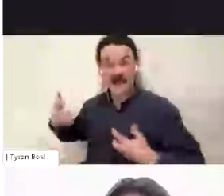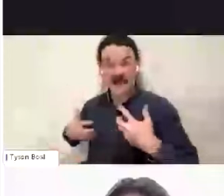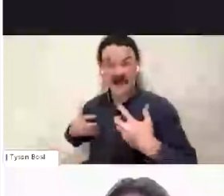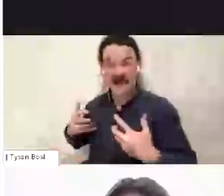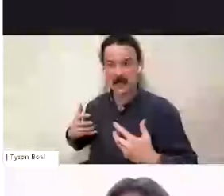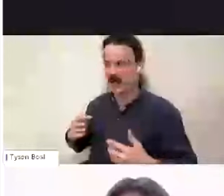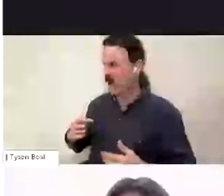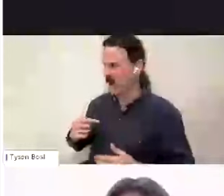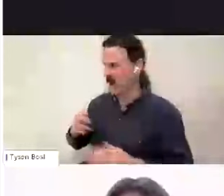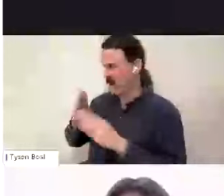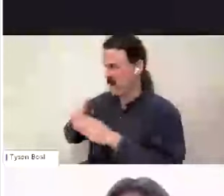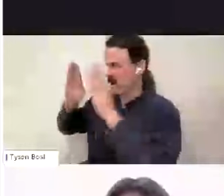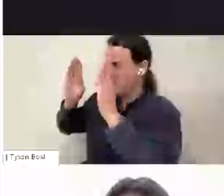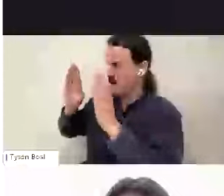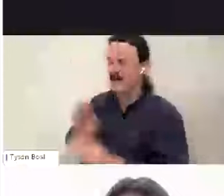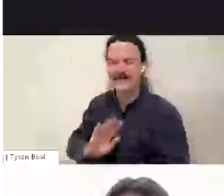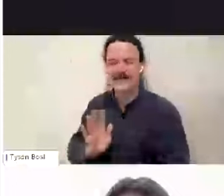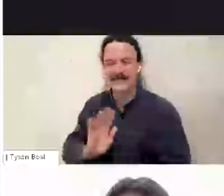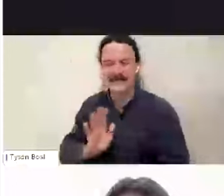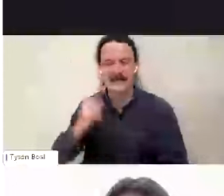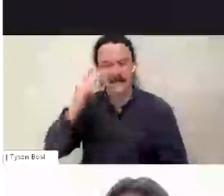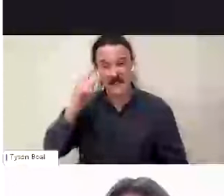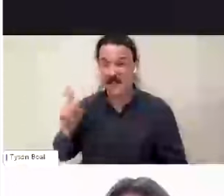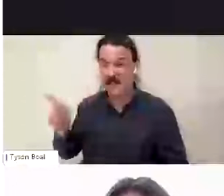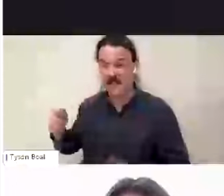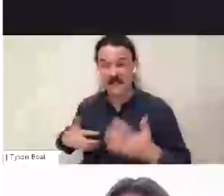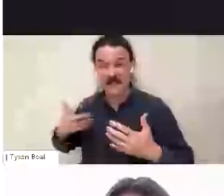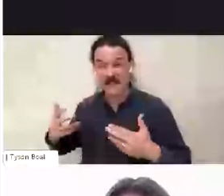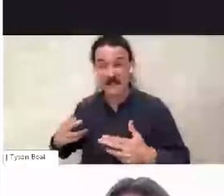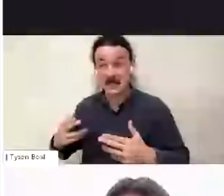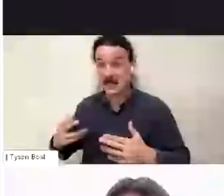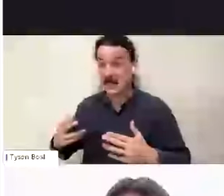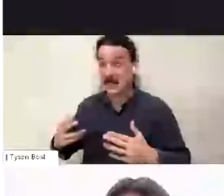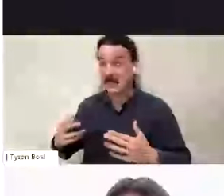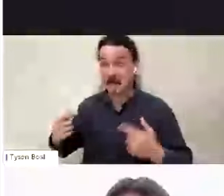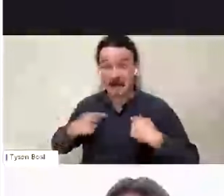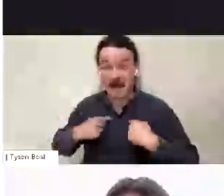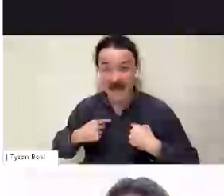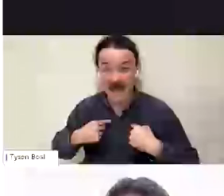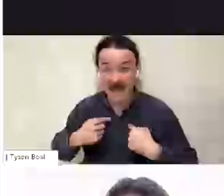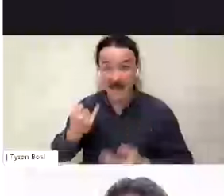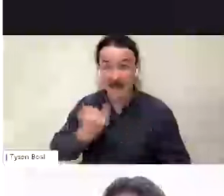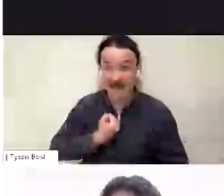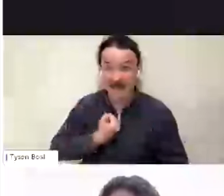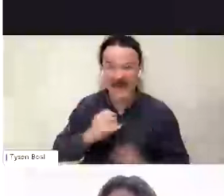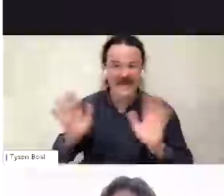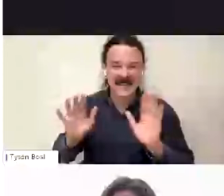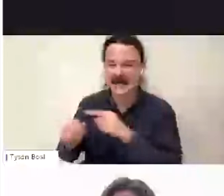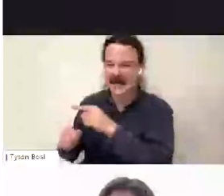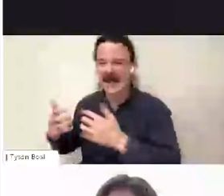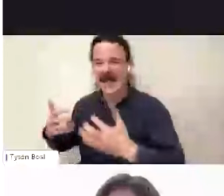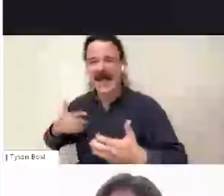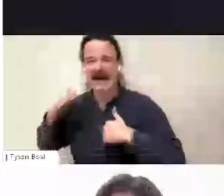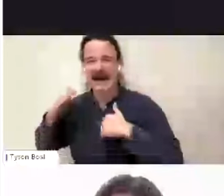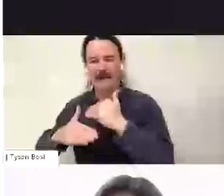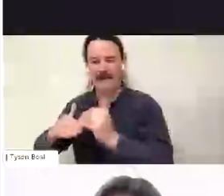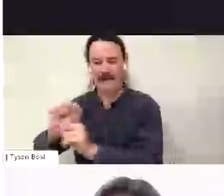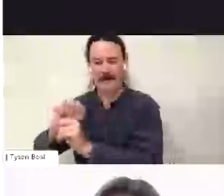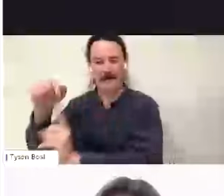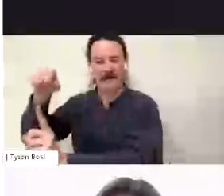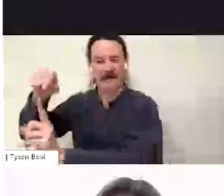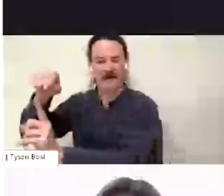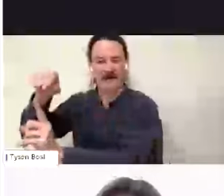about uh, the circumstance. Um, but also having said that,